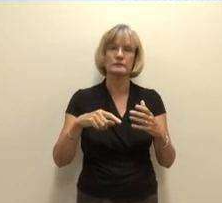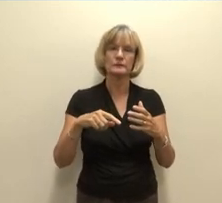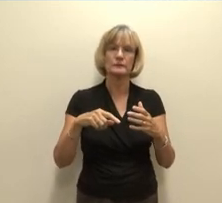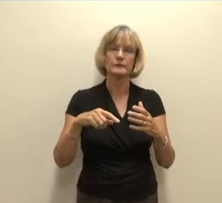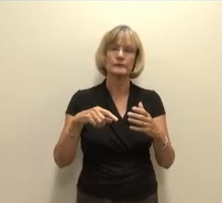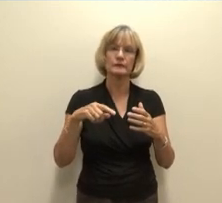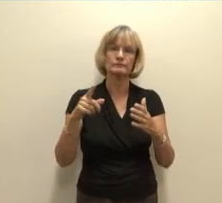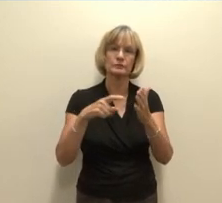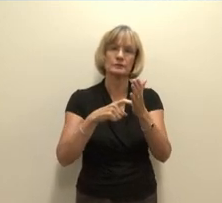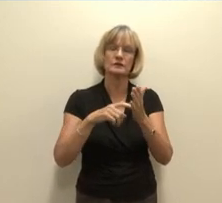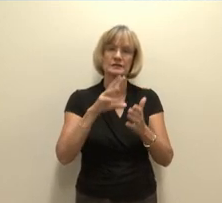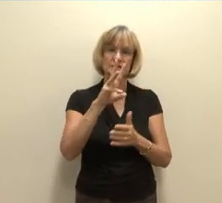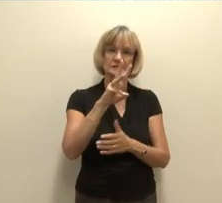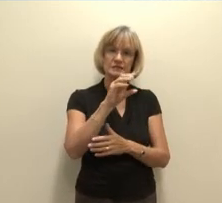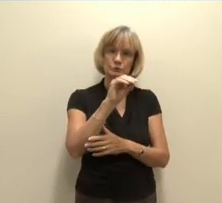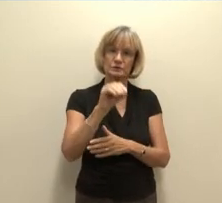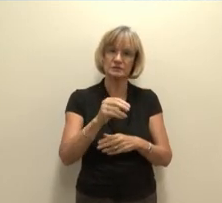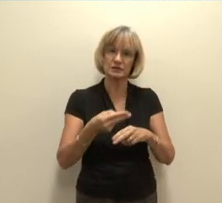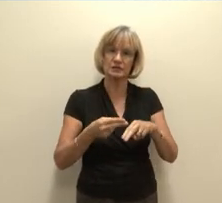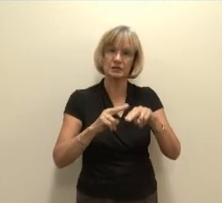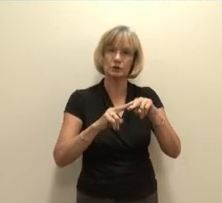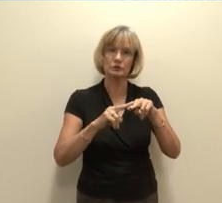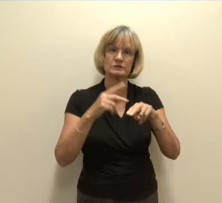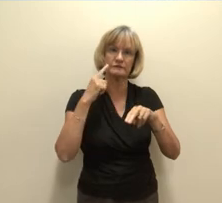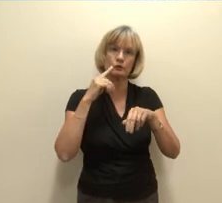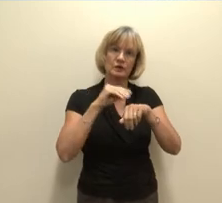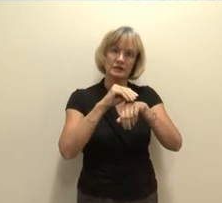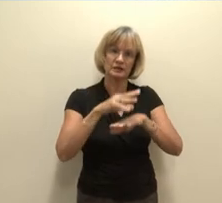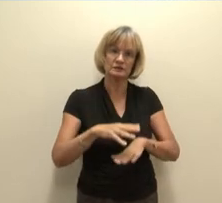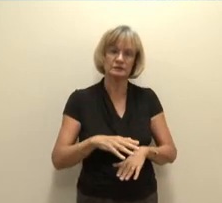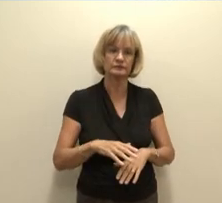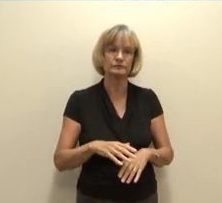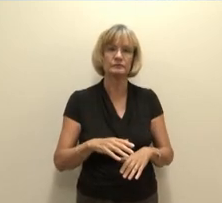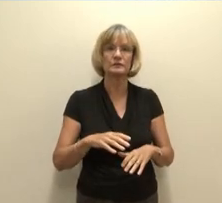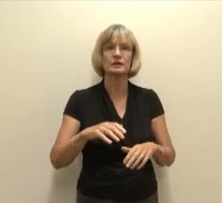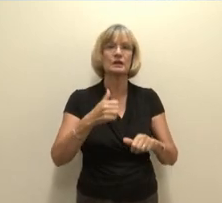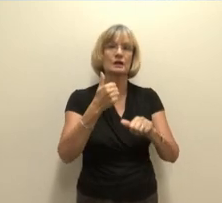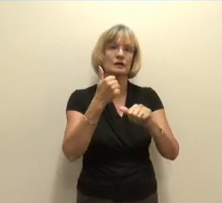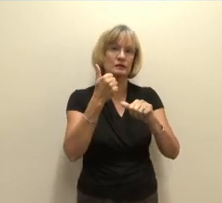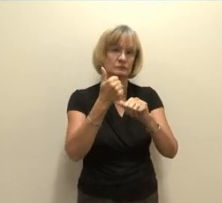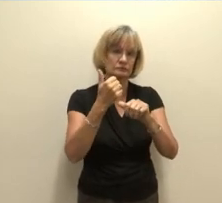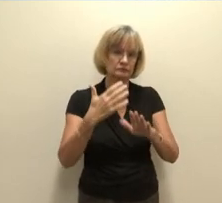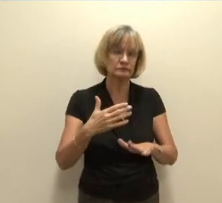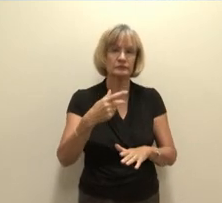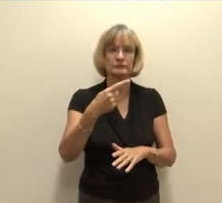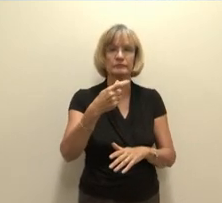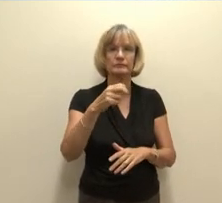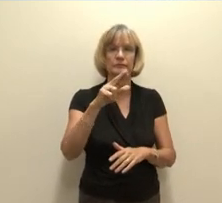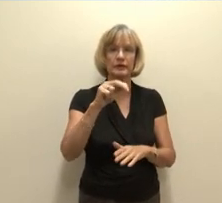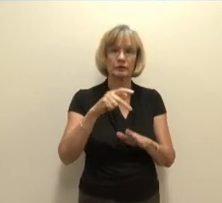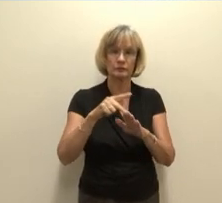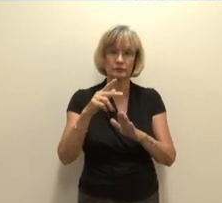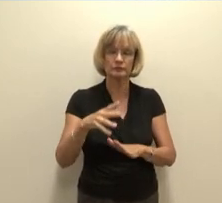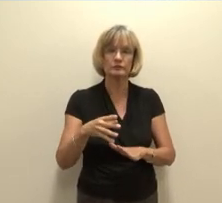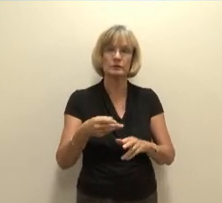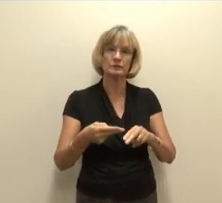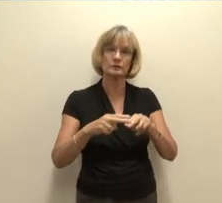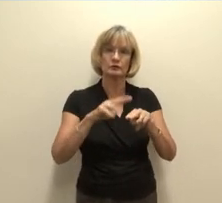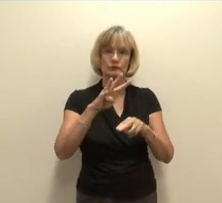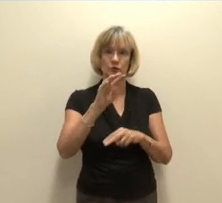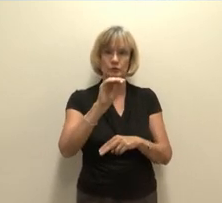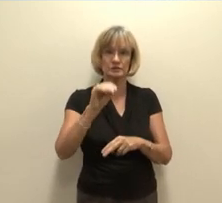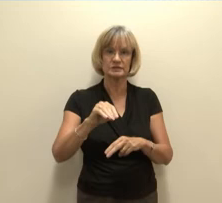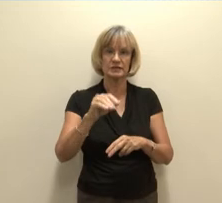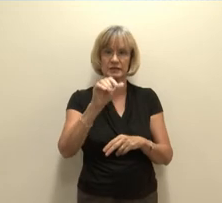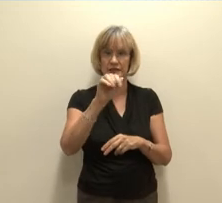so we did a 6% increase for counselors. Auxiliary and paraprofessional staff received 4%, and